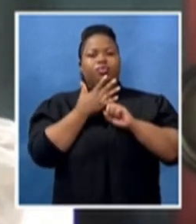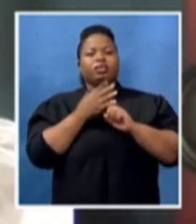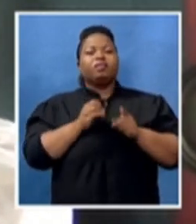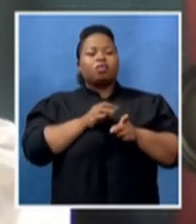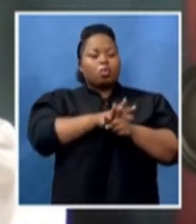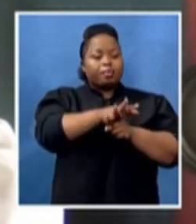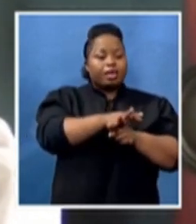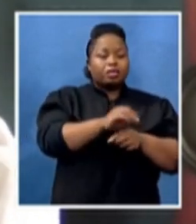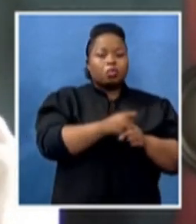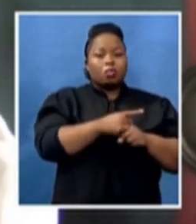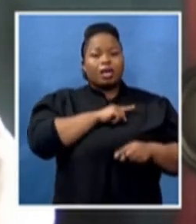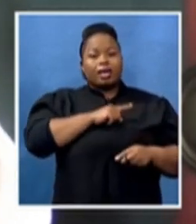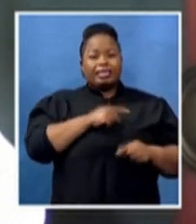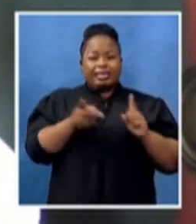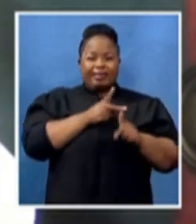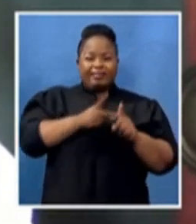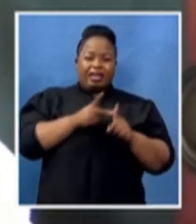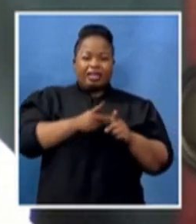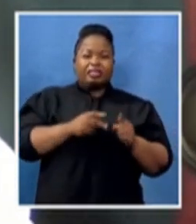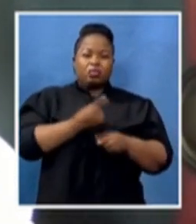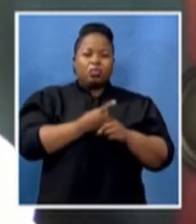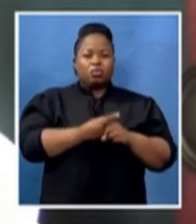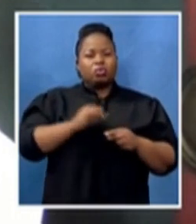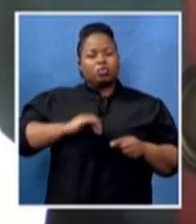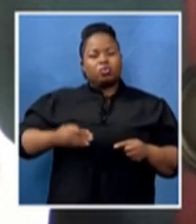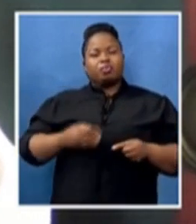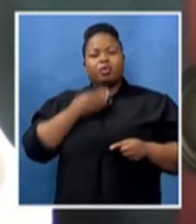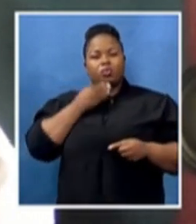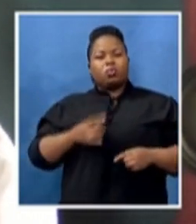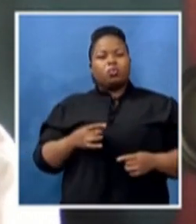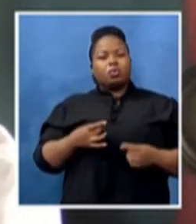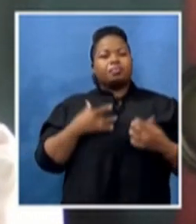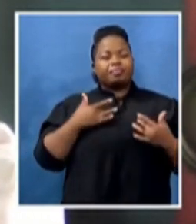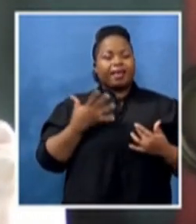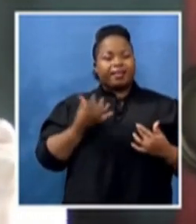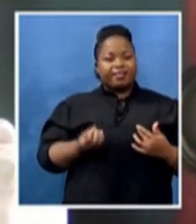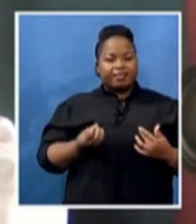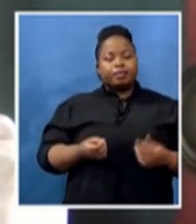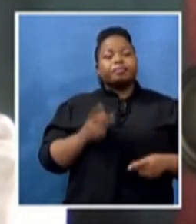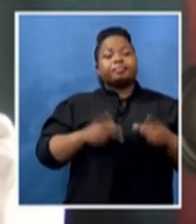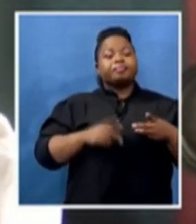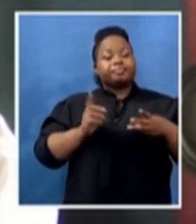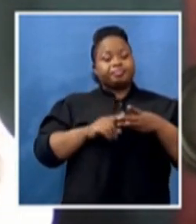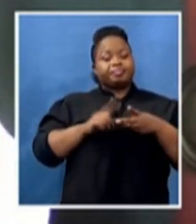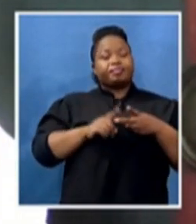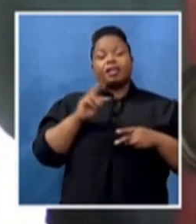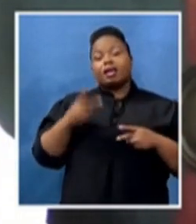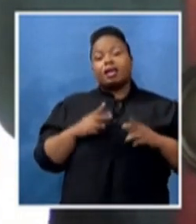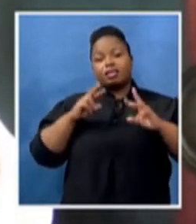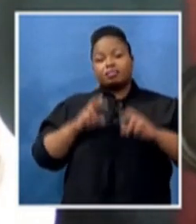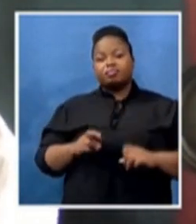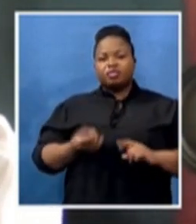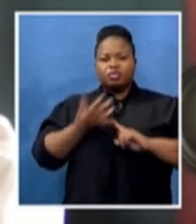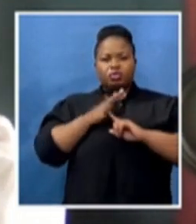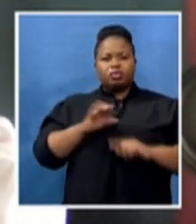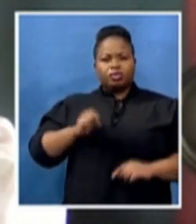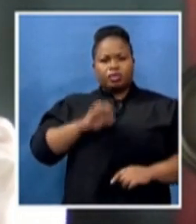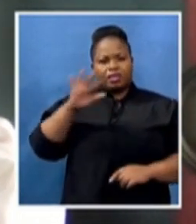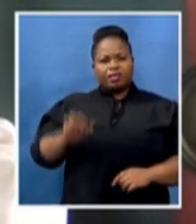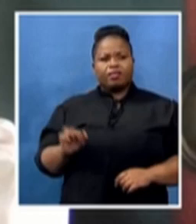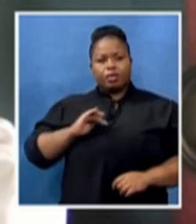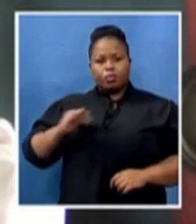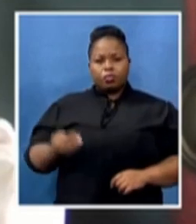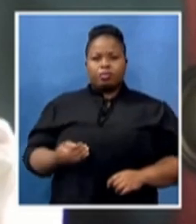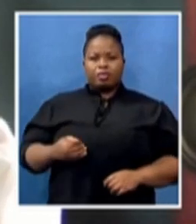uninfected women. Secondly, there are studies that show South African women who were HIV negative at baseline were